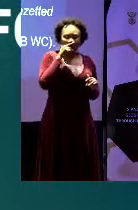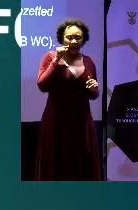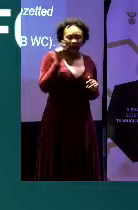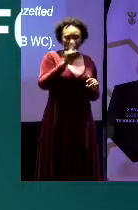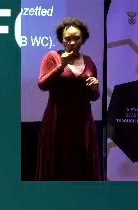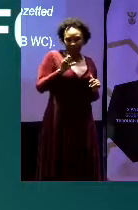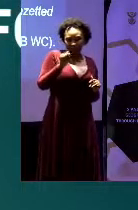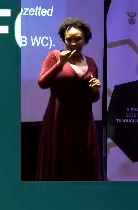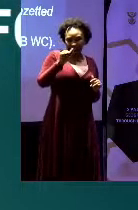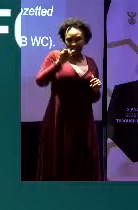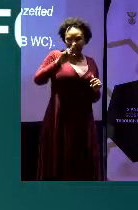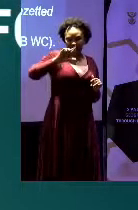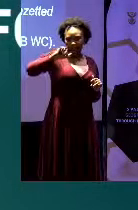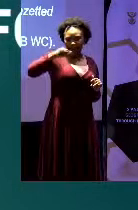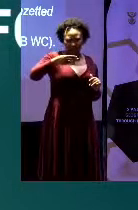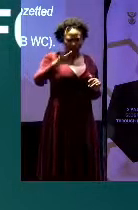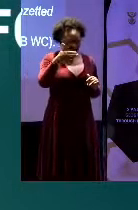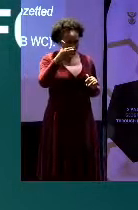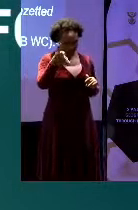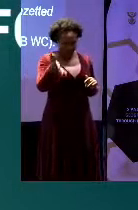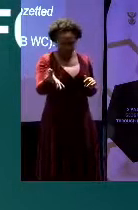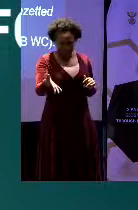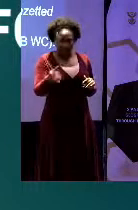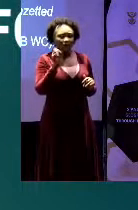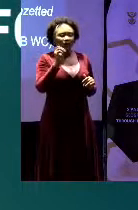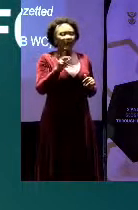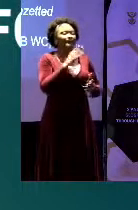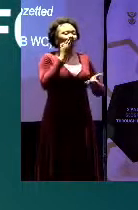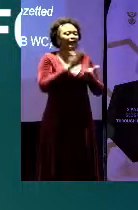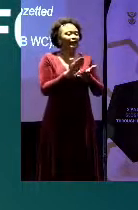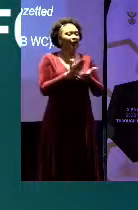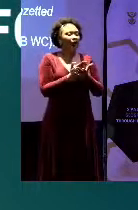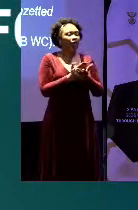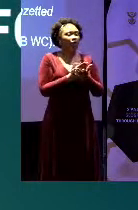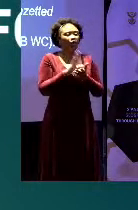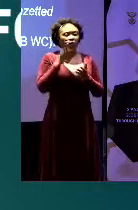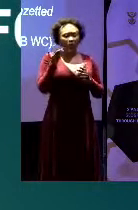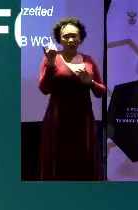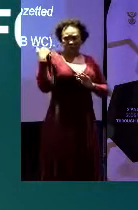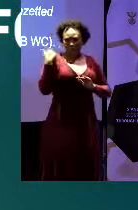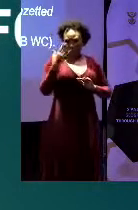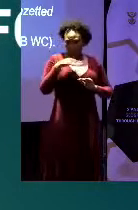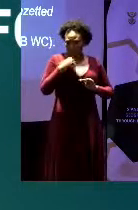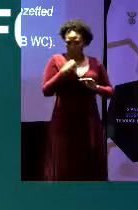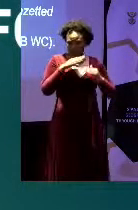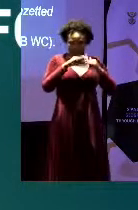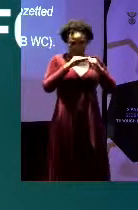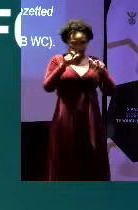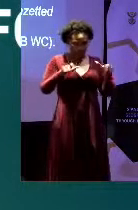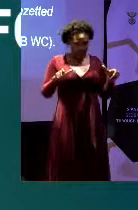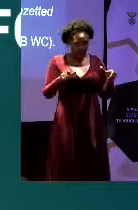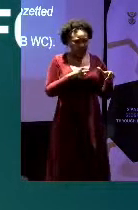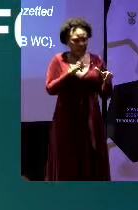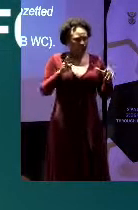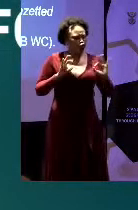today. Okay. Now, we've had these members in the past committee. As I've said, they've been excellent in their